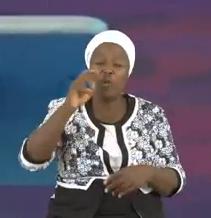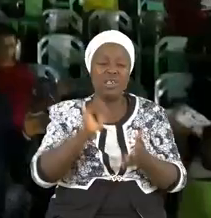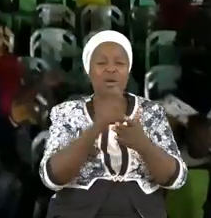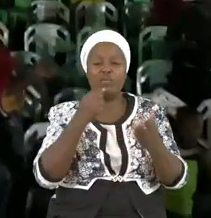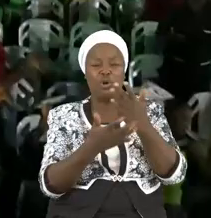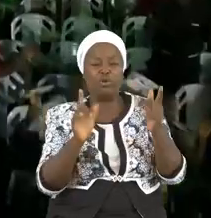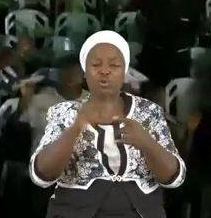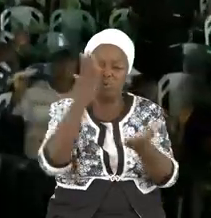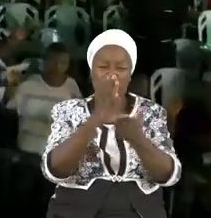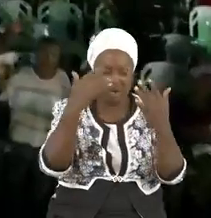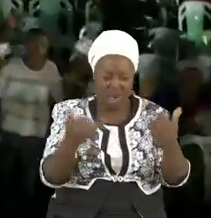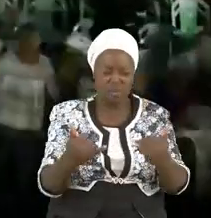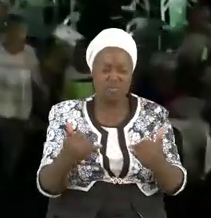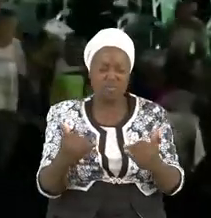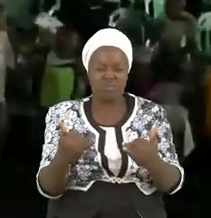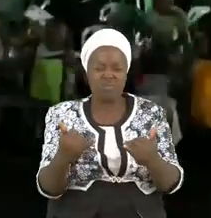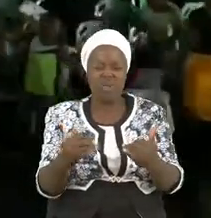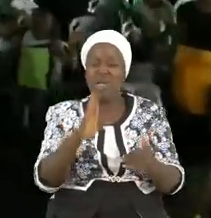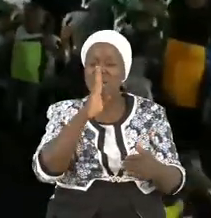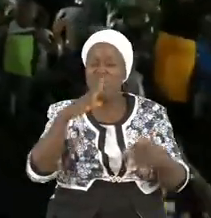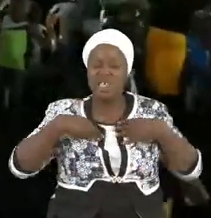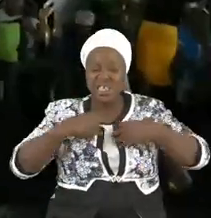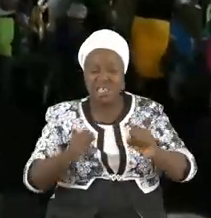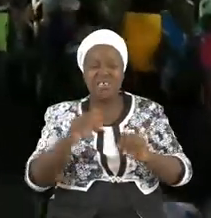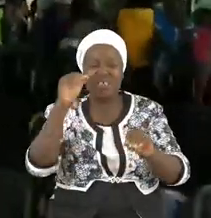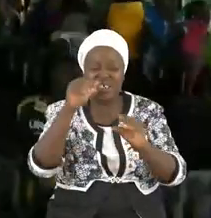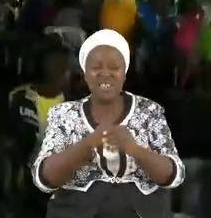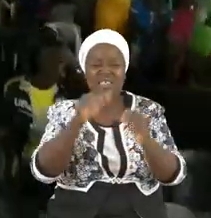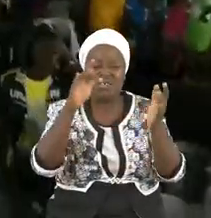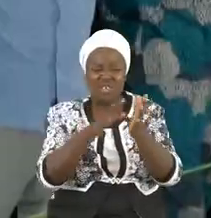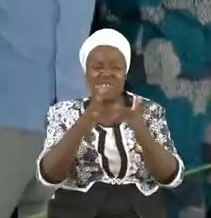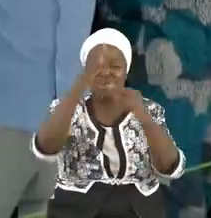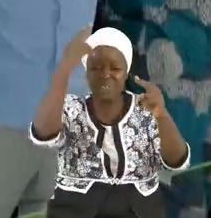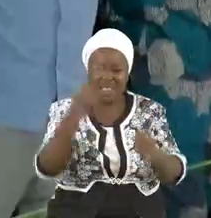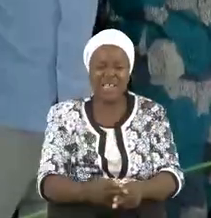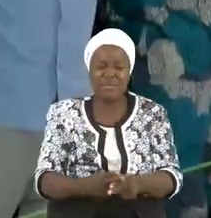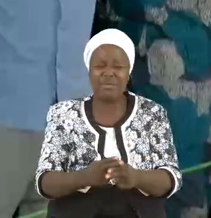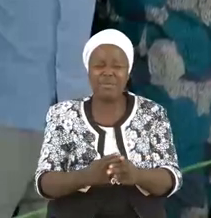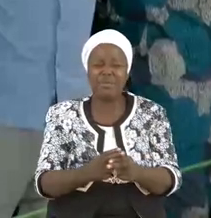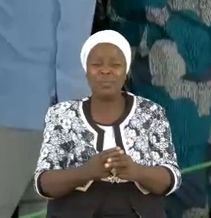now. Be healed in Jesus' name.